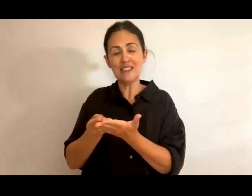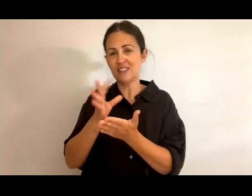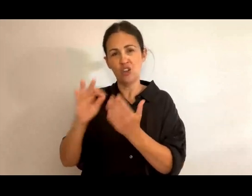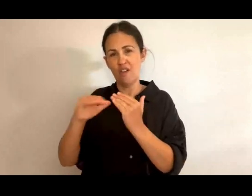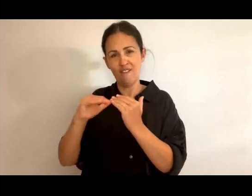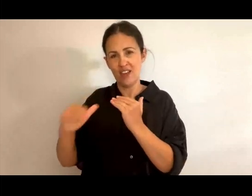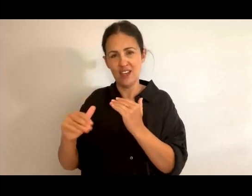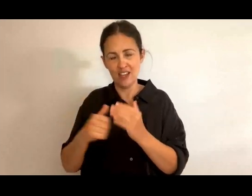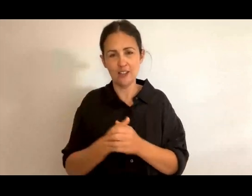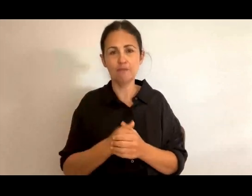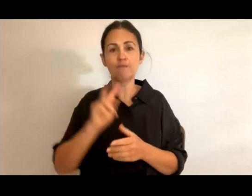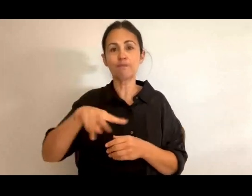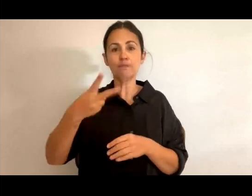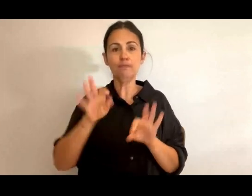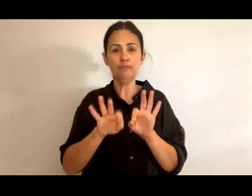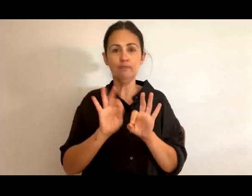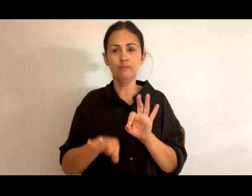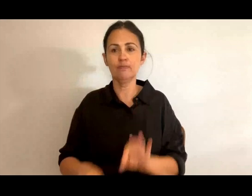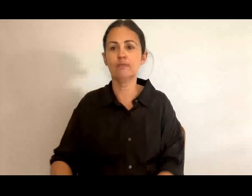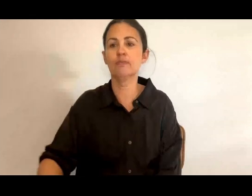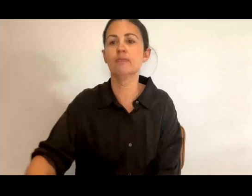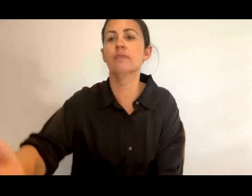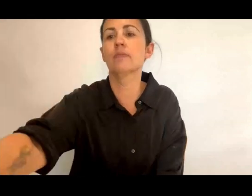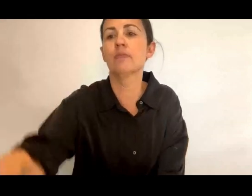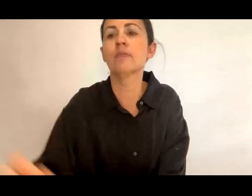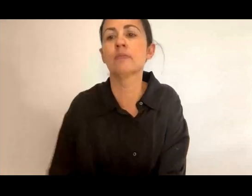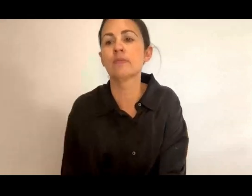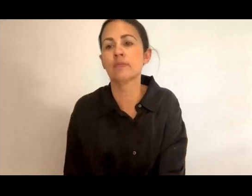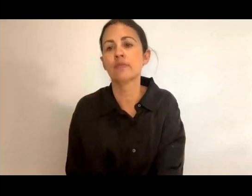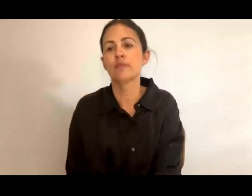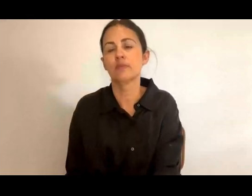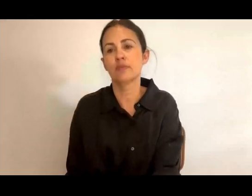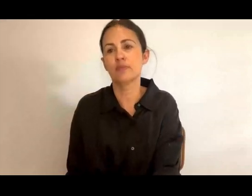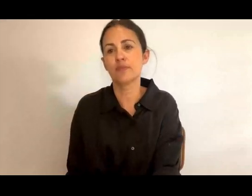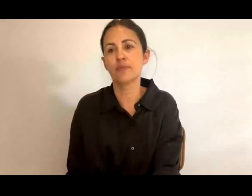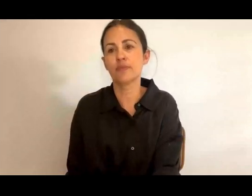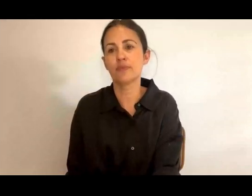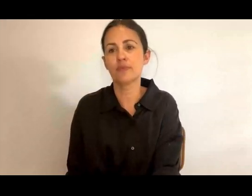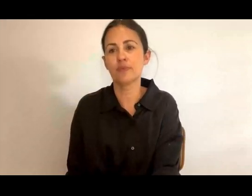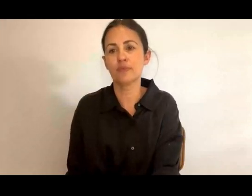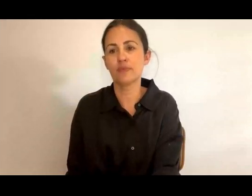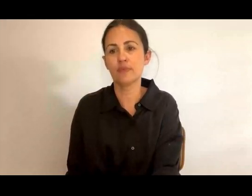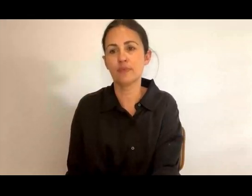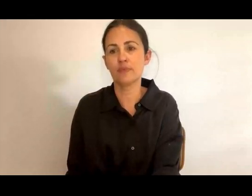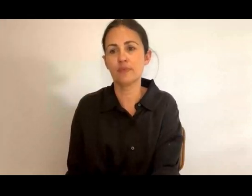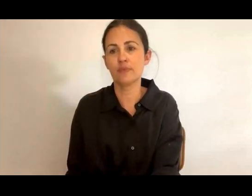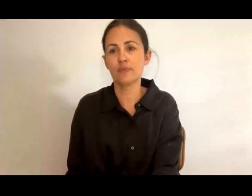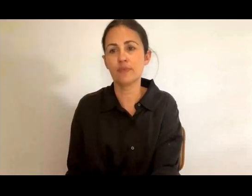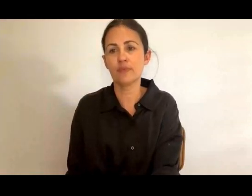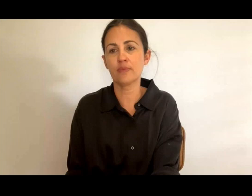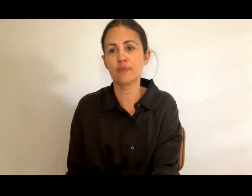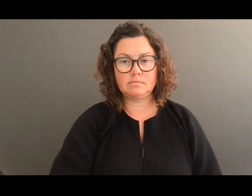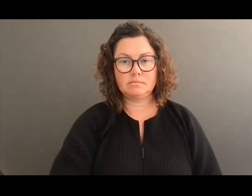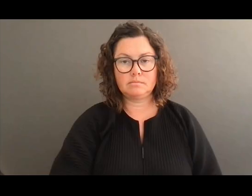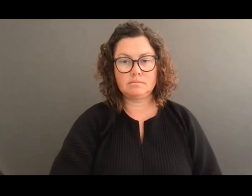common for the gallery's real operating costs to be unknown and hidden amongst everyday running costs of the art department or school, so there was still a sense